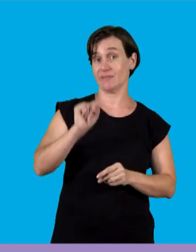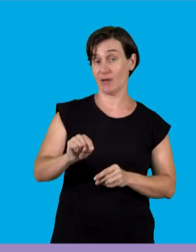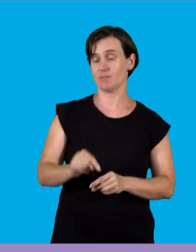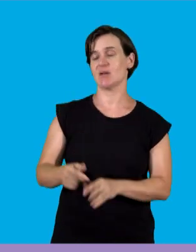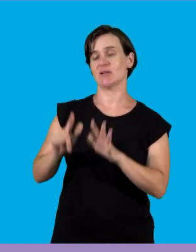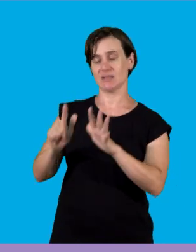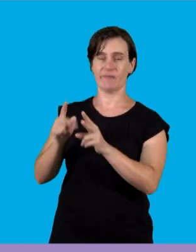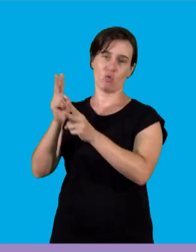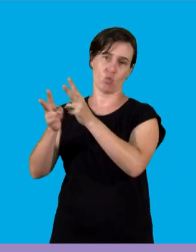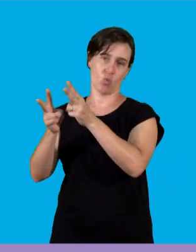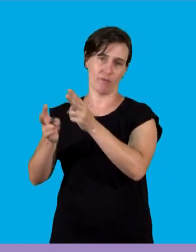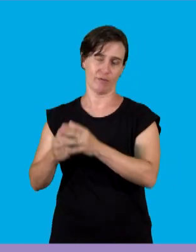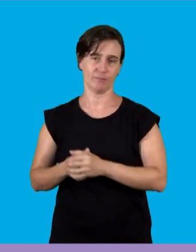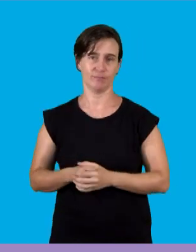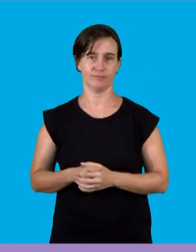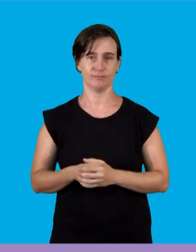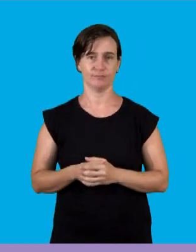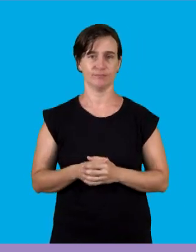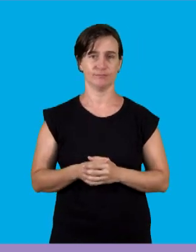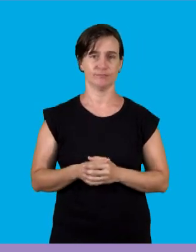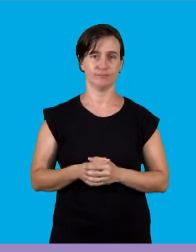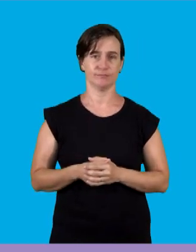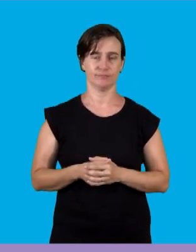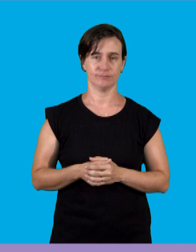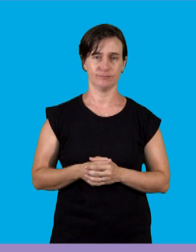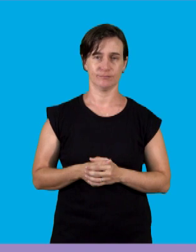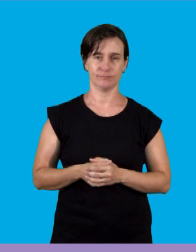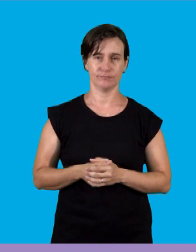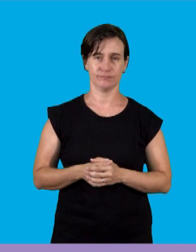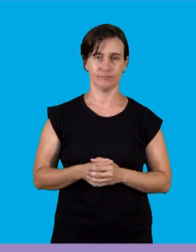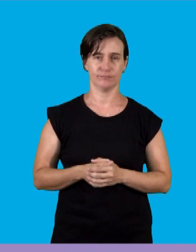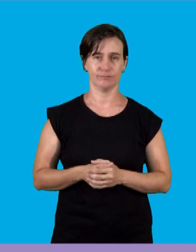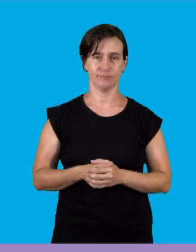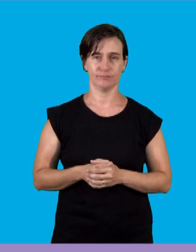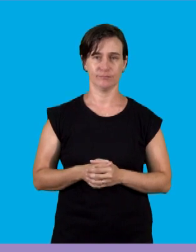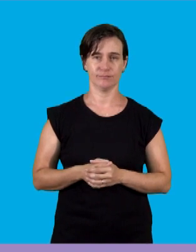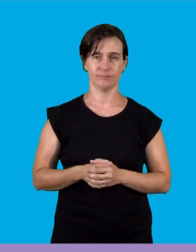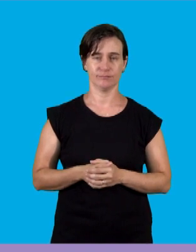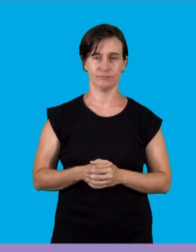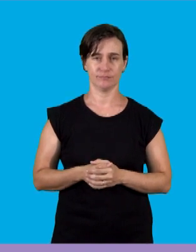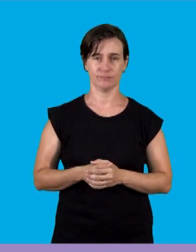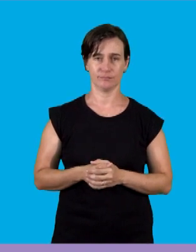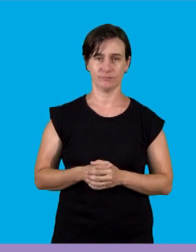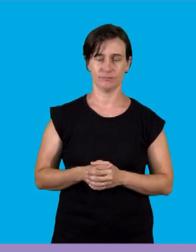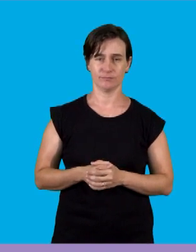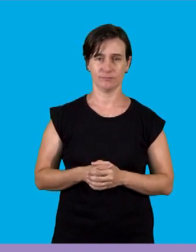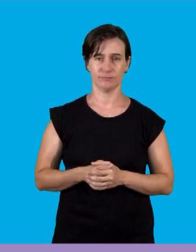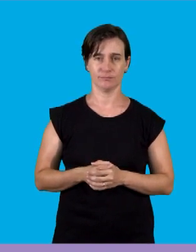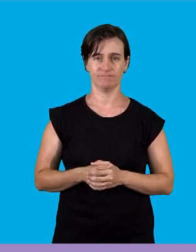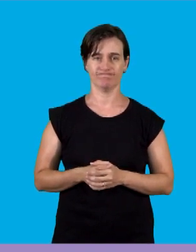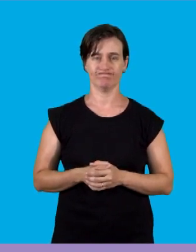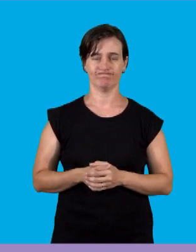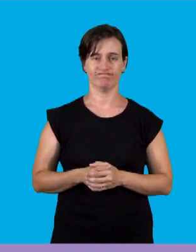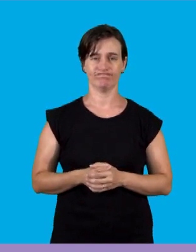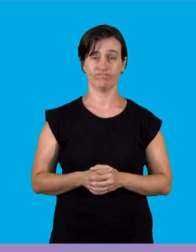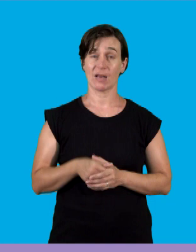So this is going to be 7 exponent 12 divided by 7 exponent 12. Now we